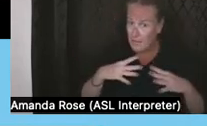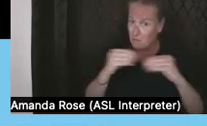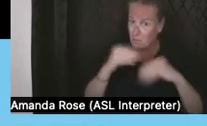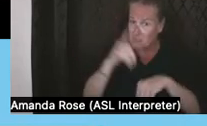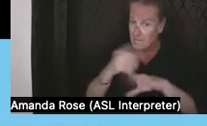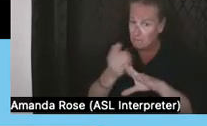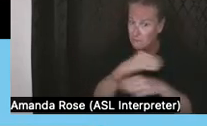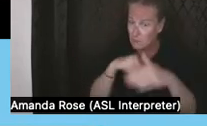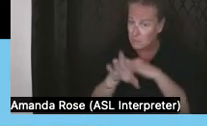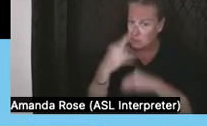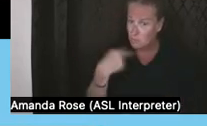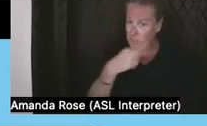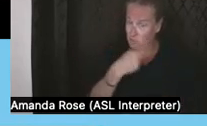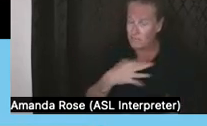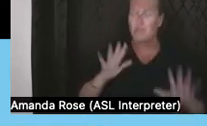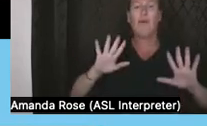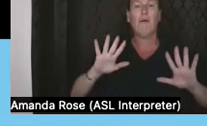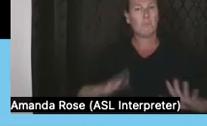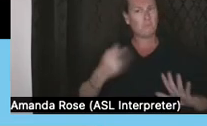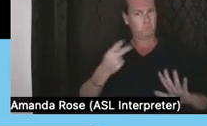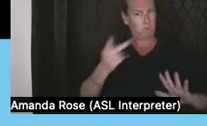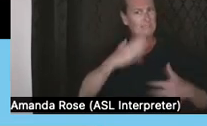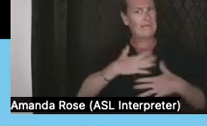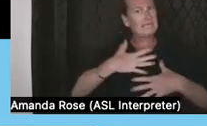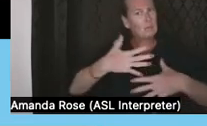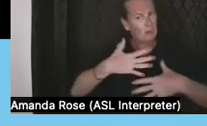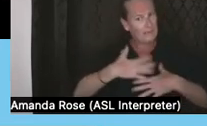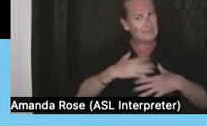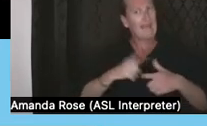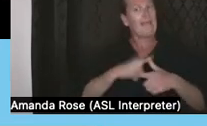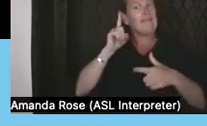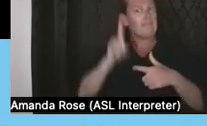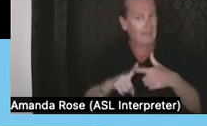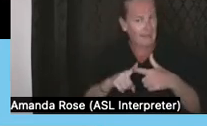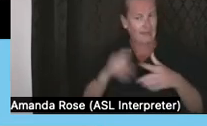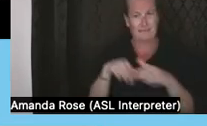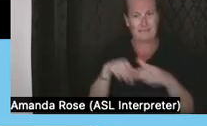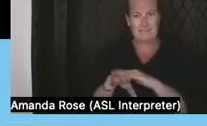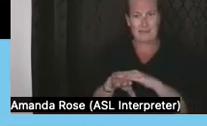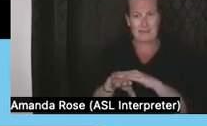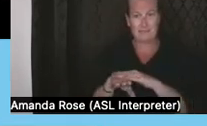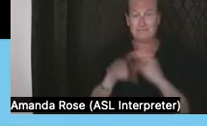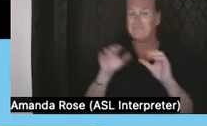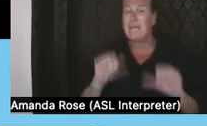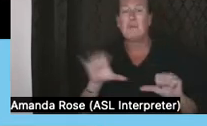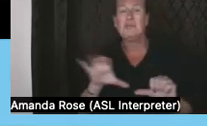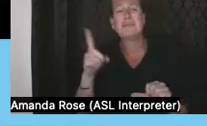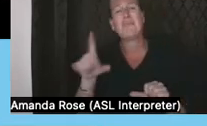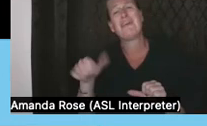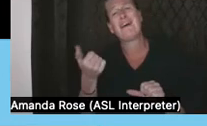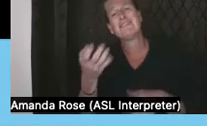restaurant. So let's take a few deep breaths together, then we're going to go inside. Can we do something else instead? If